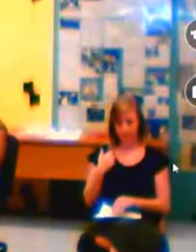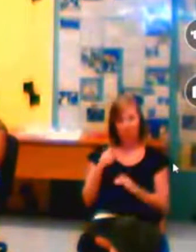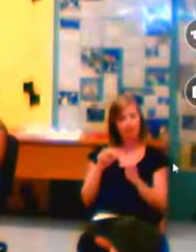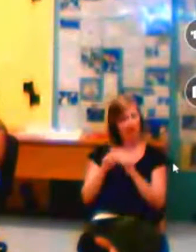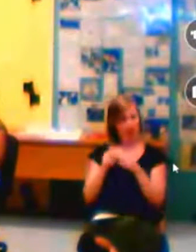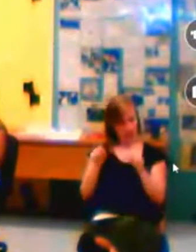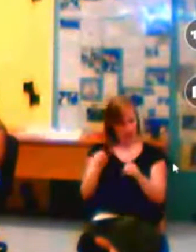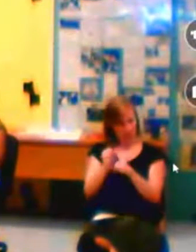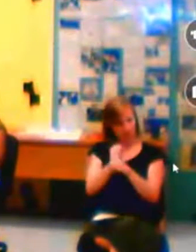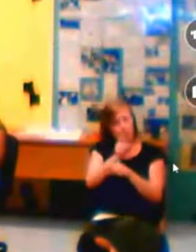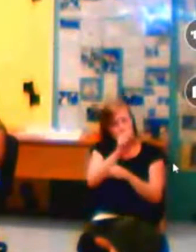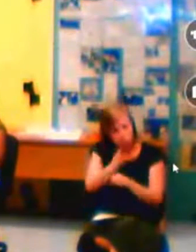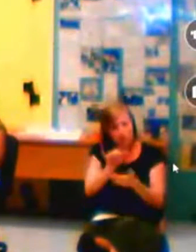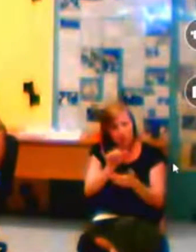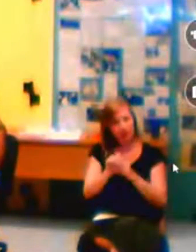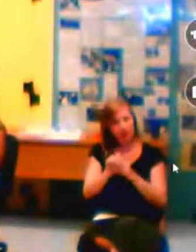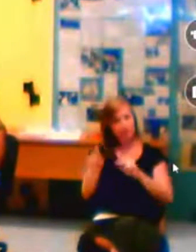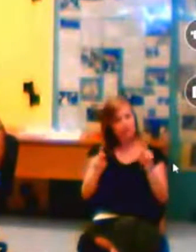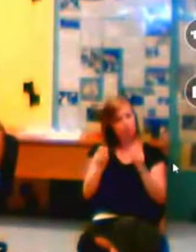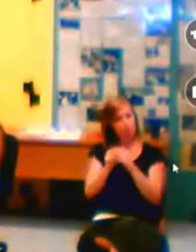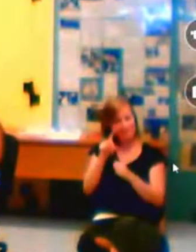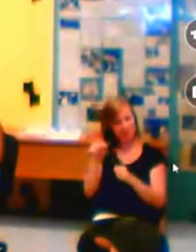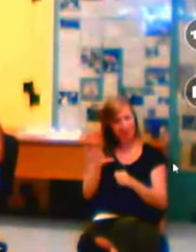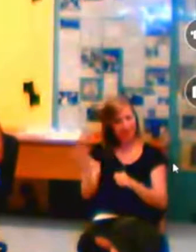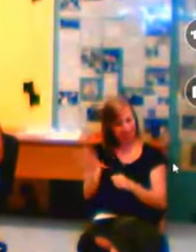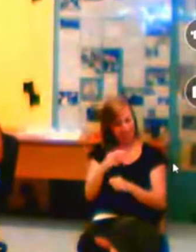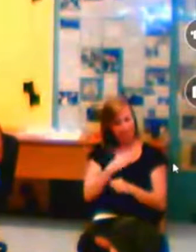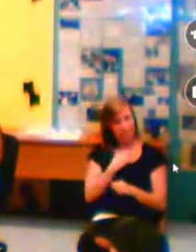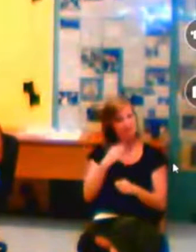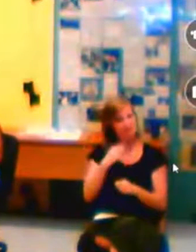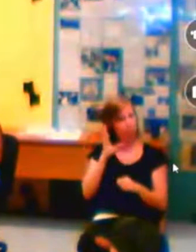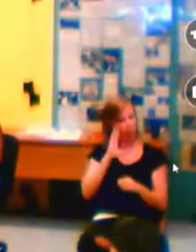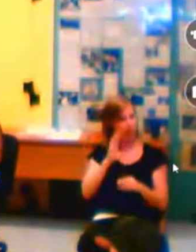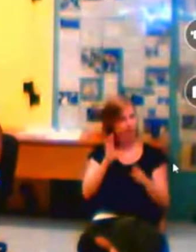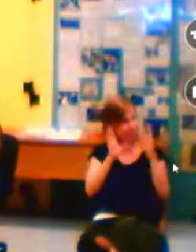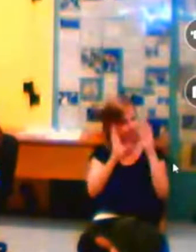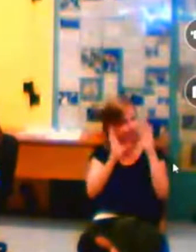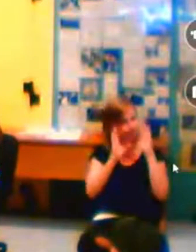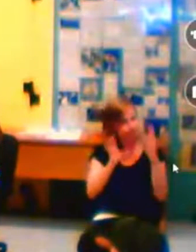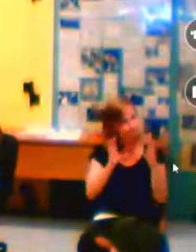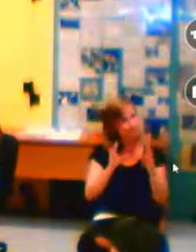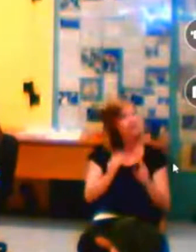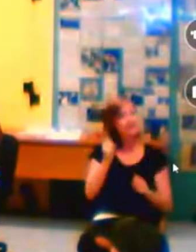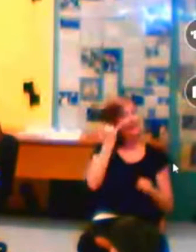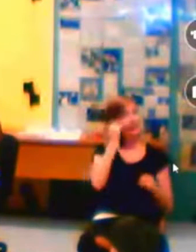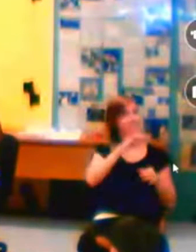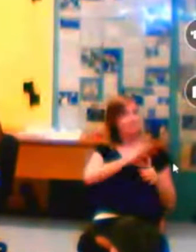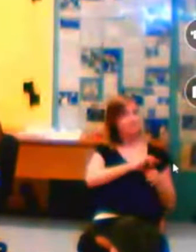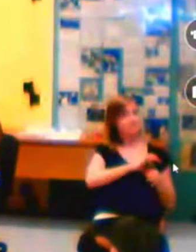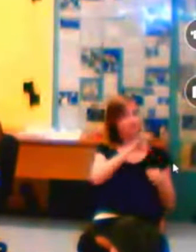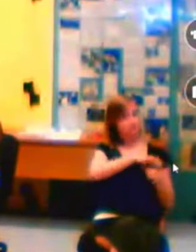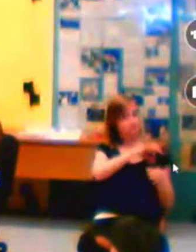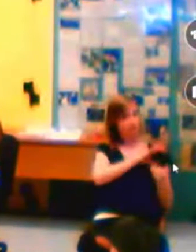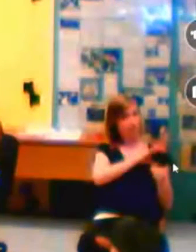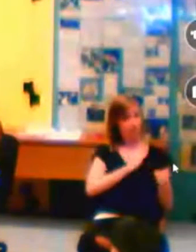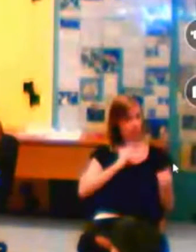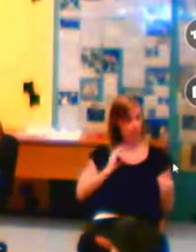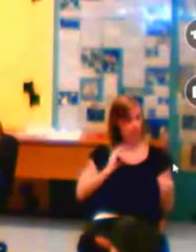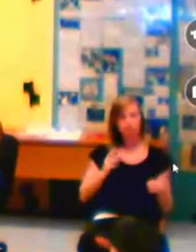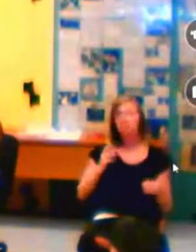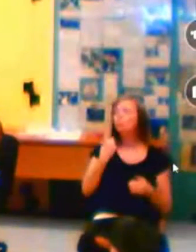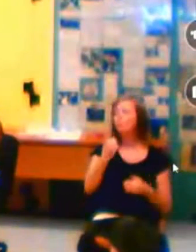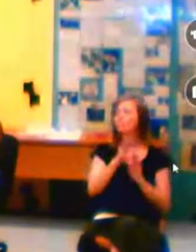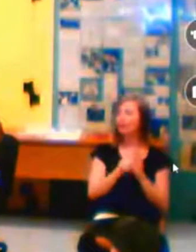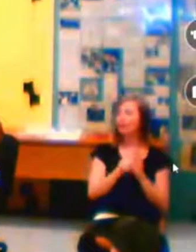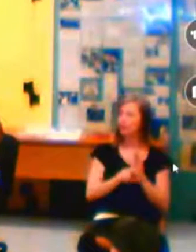other discussions around this particular amendment. So the first one is, what assurances will there be that the voices of people